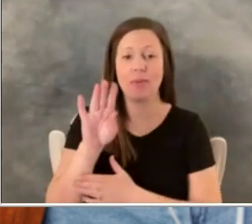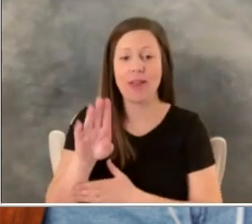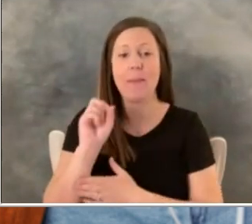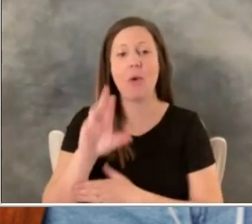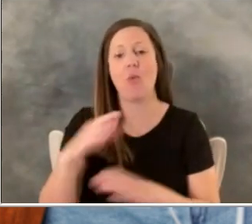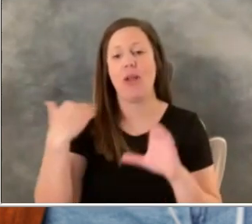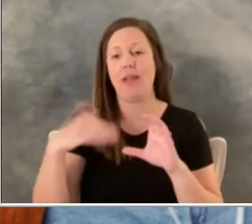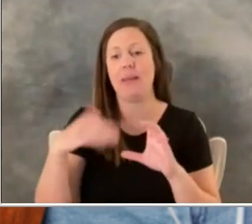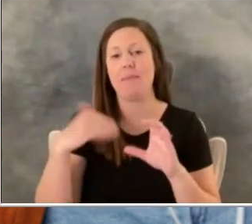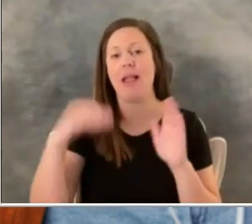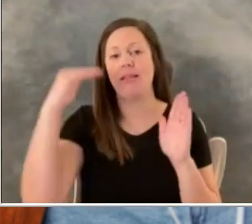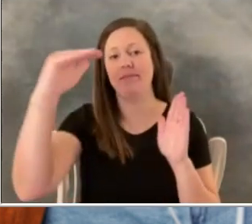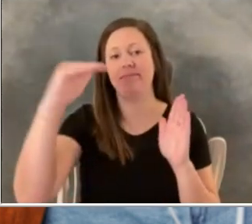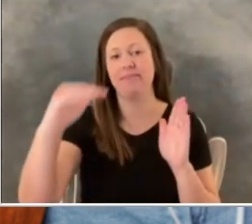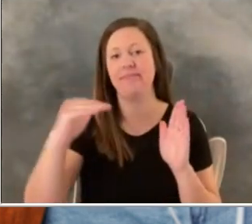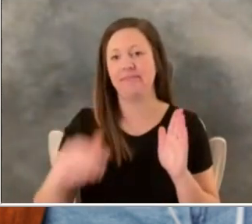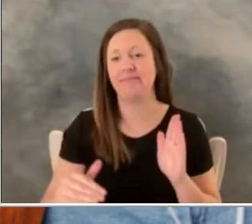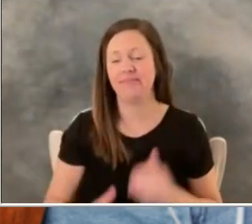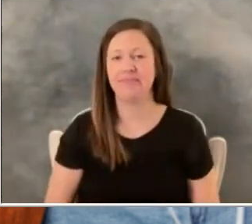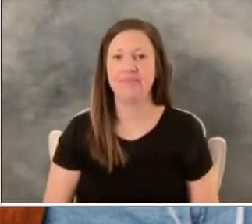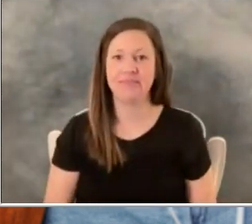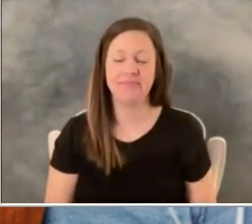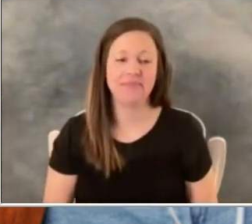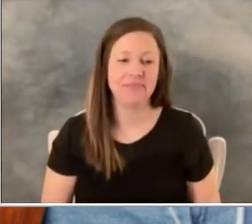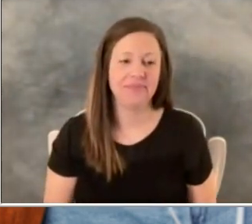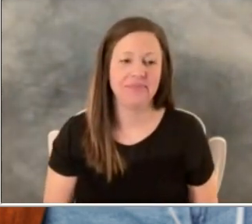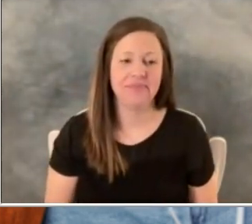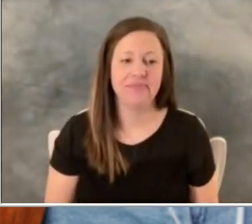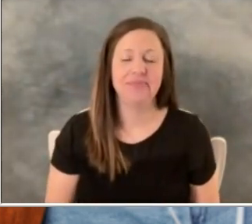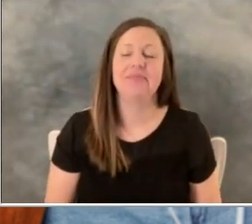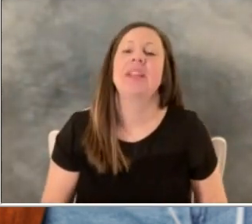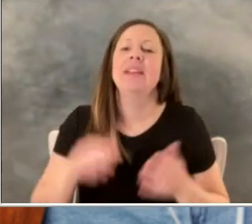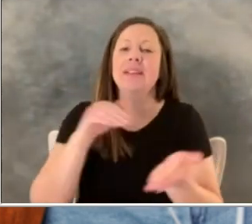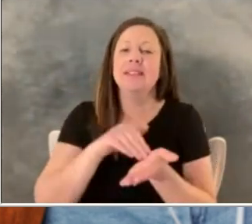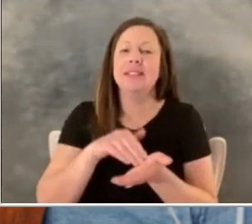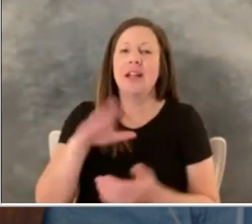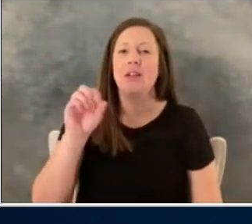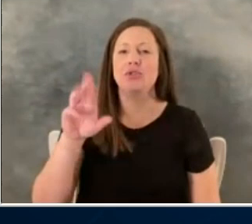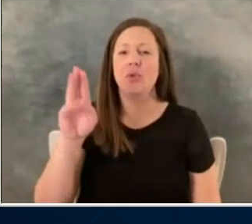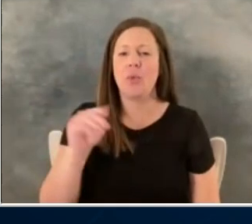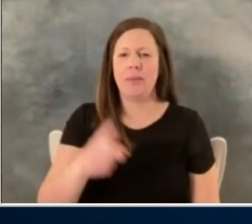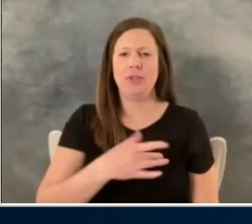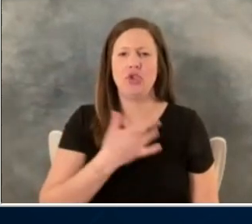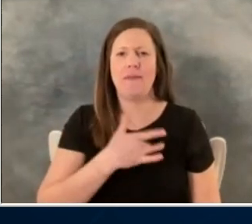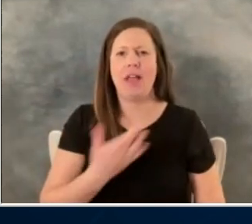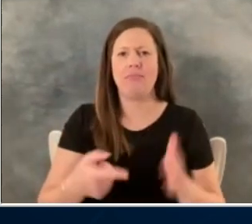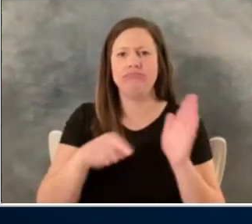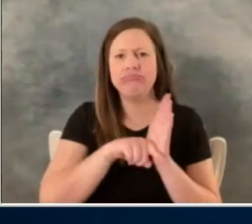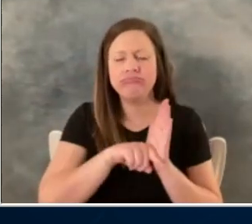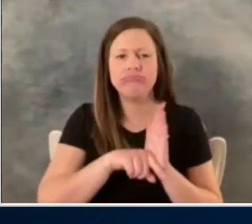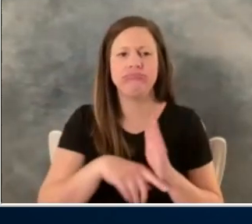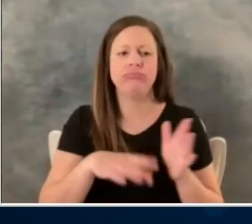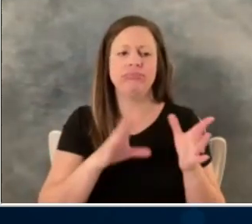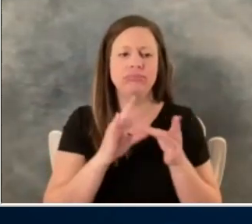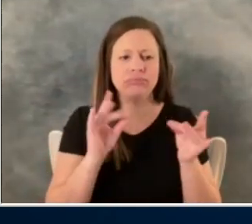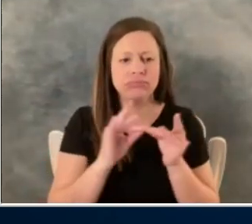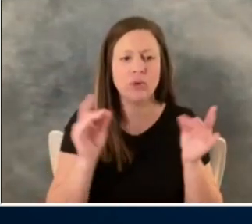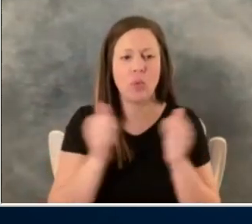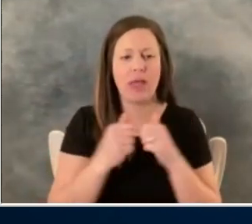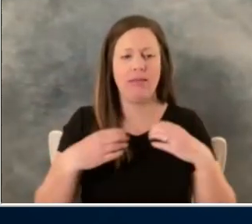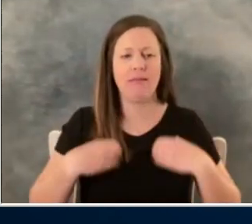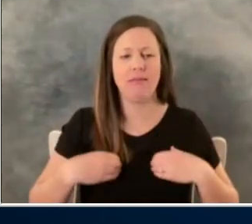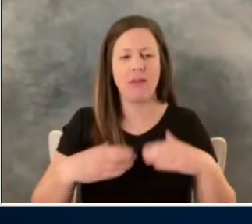That information is there on your screen. Dr. Corum, do you feel there's somewhat of a stigma still surrounding lung cancer in particular?